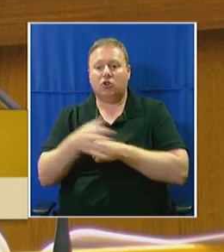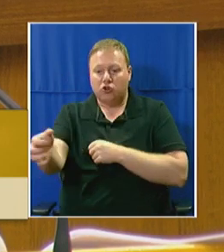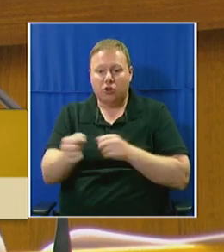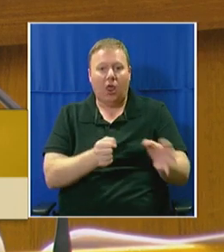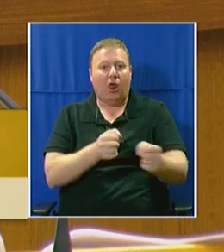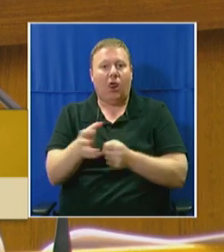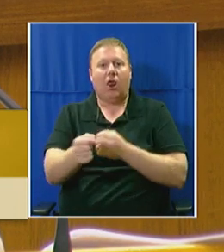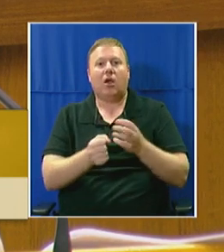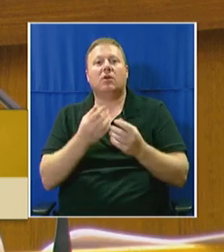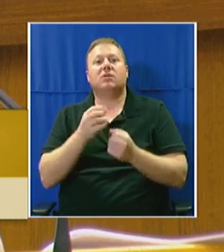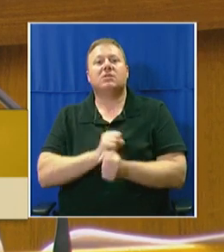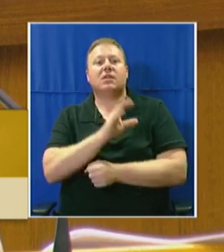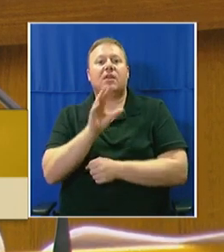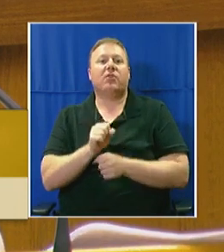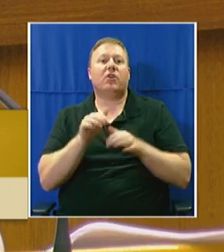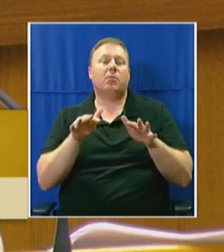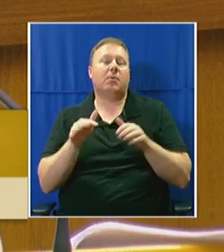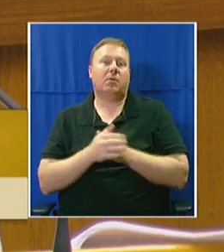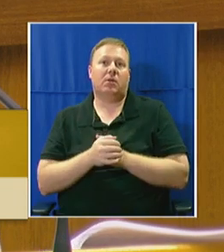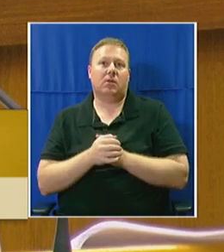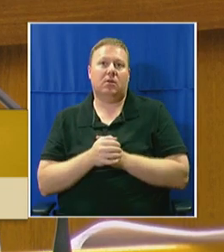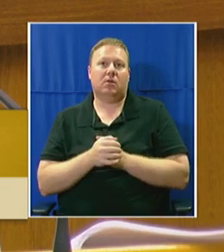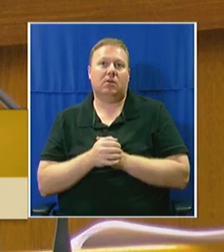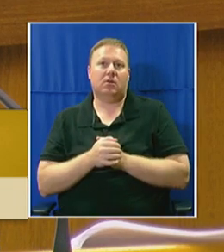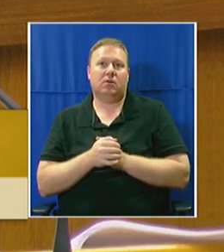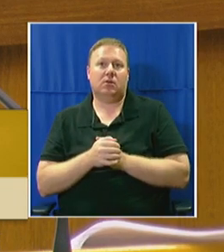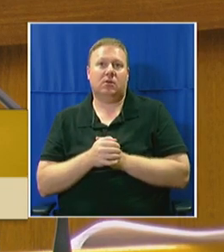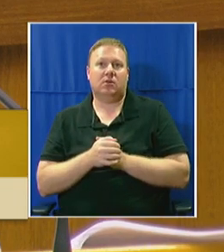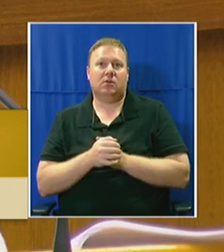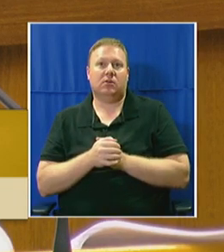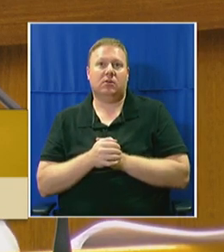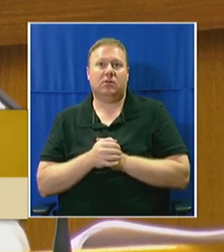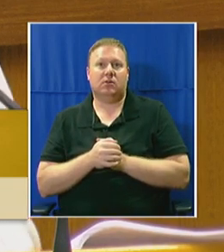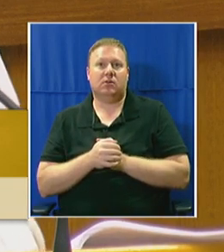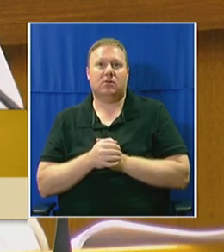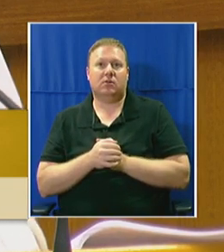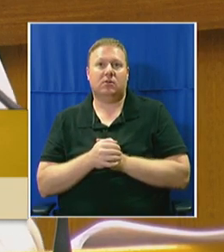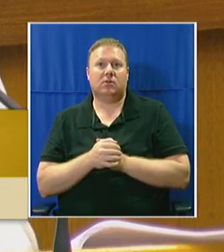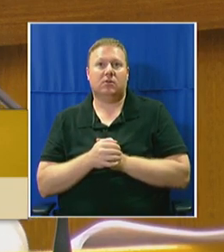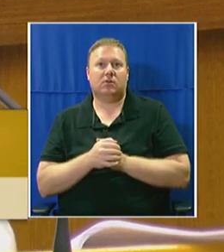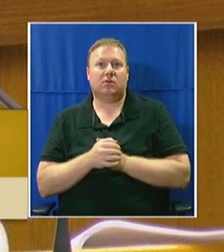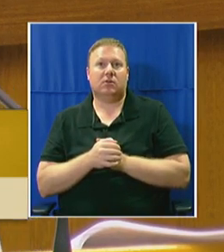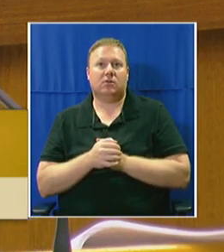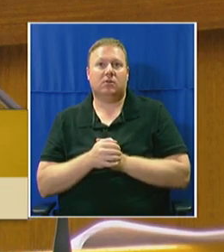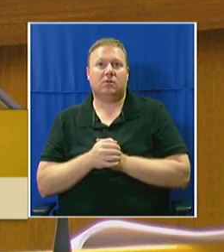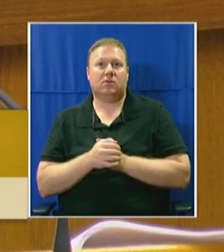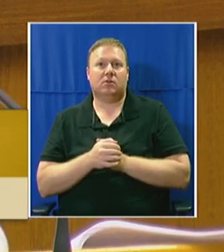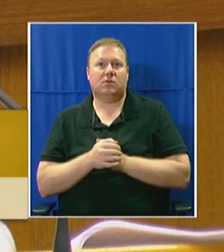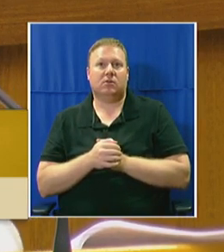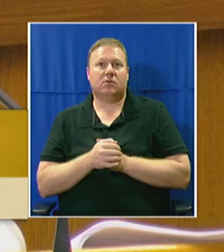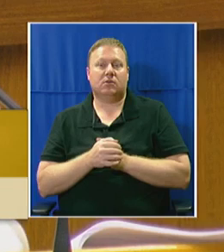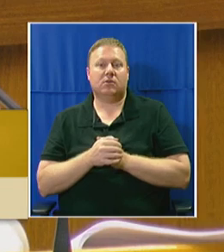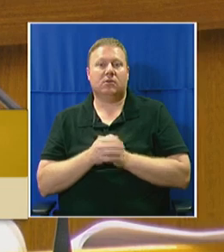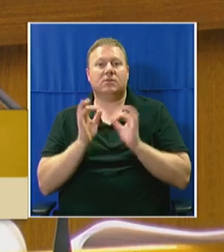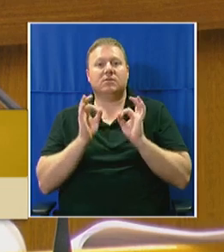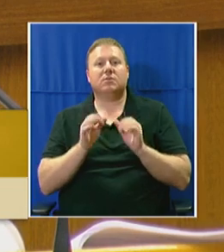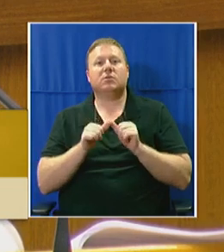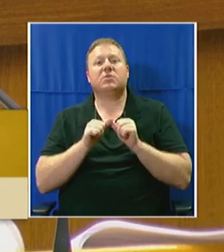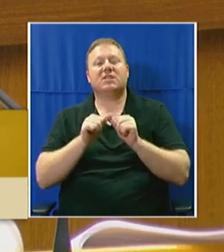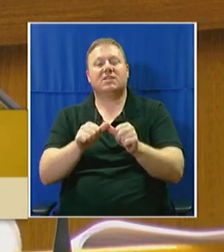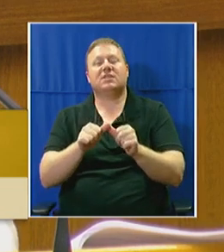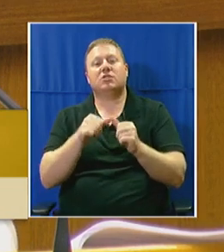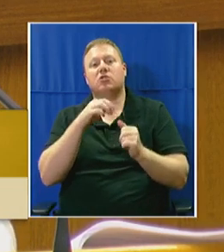general around the common challenges facing women in South Africa especially persistent ities of